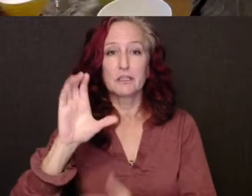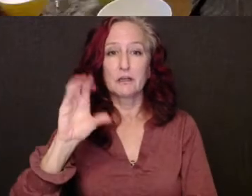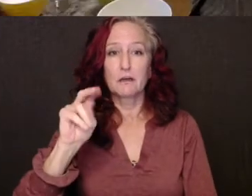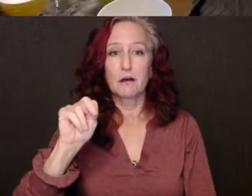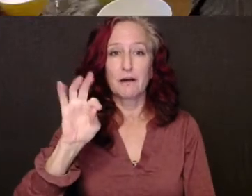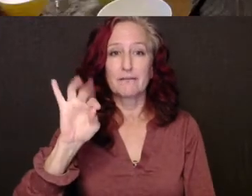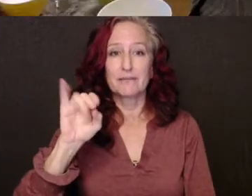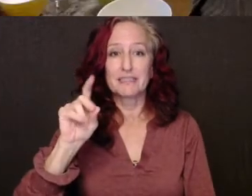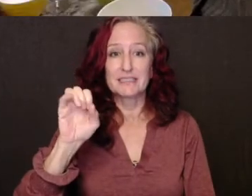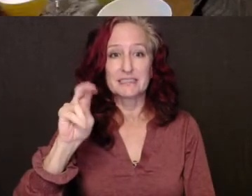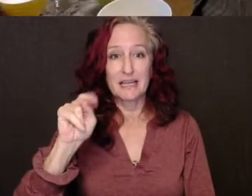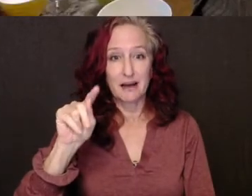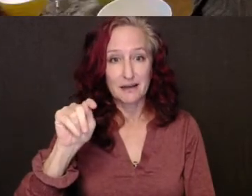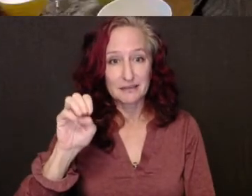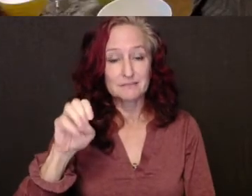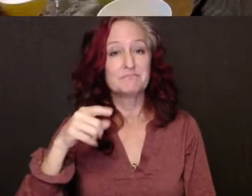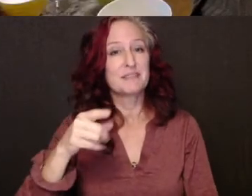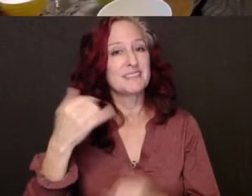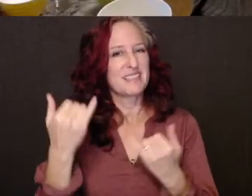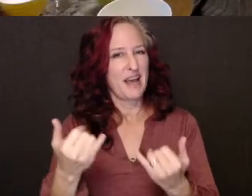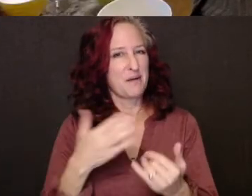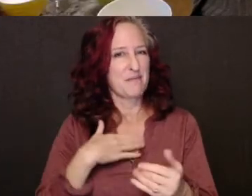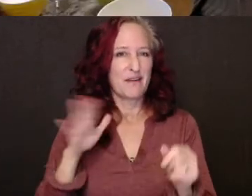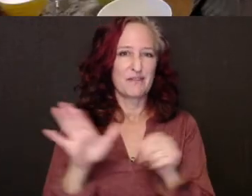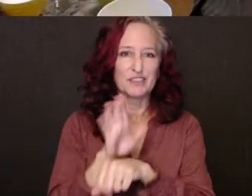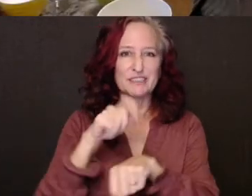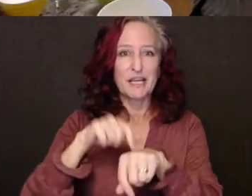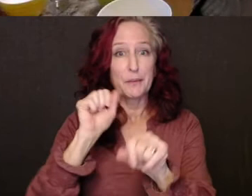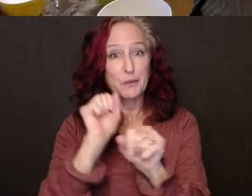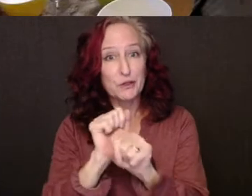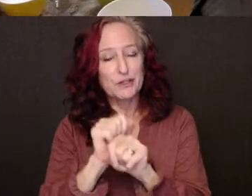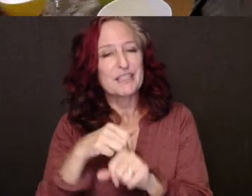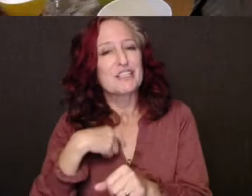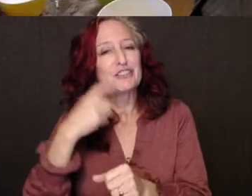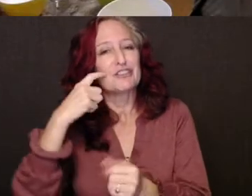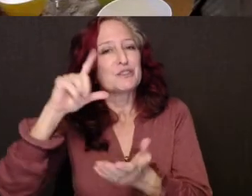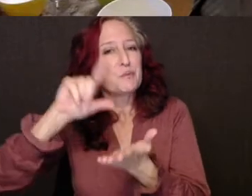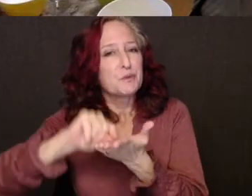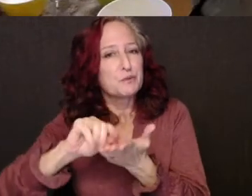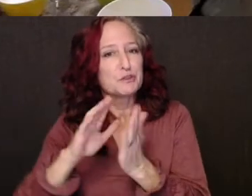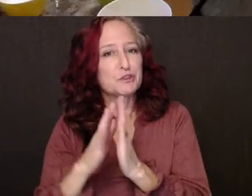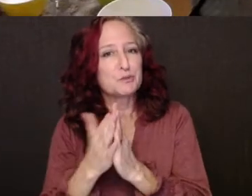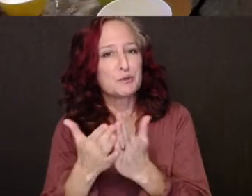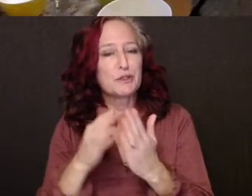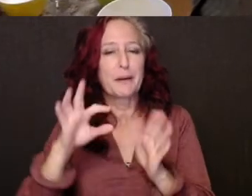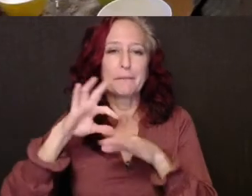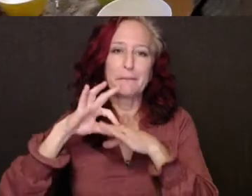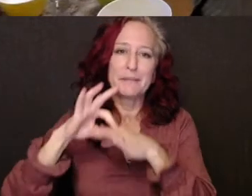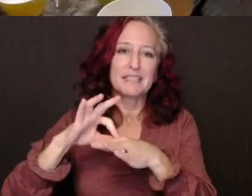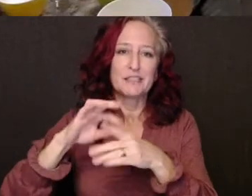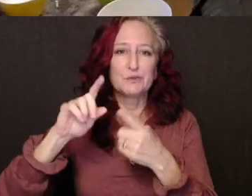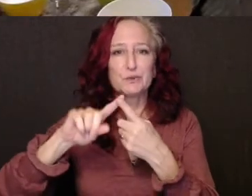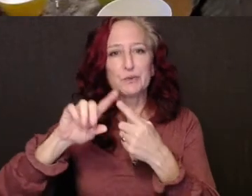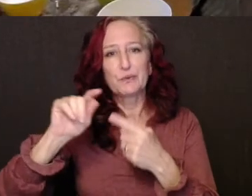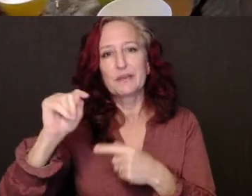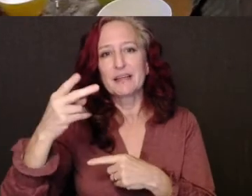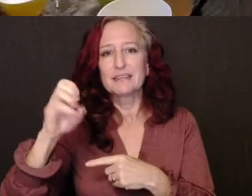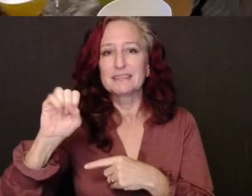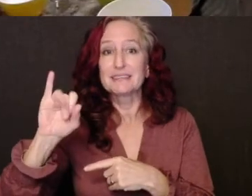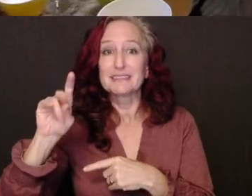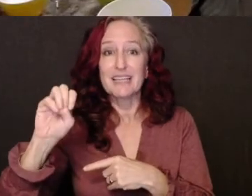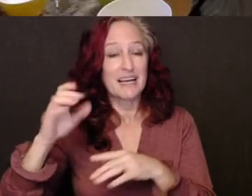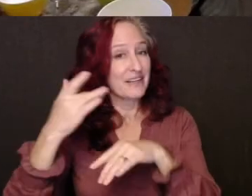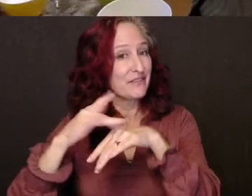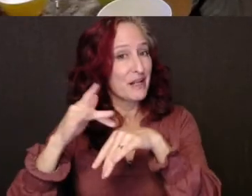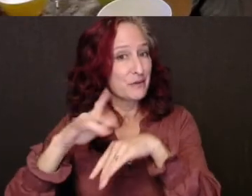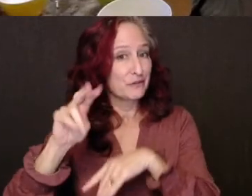My name is Liren Baker. I'm originally from New York, but I've been in California since 2000. And in 2010, I started